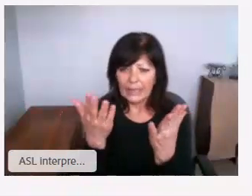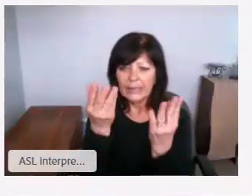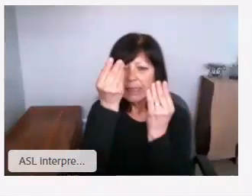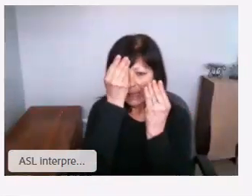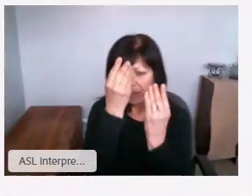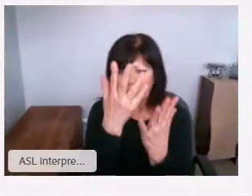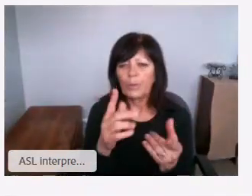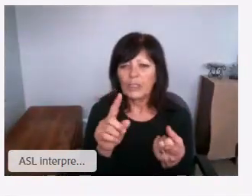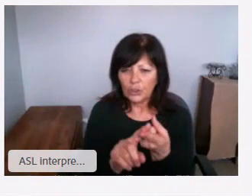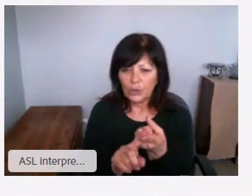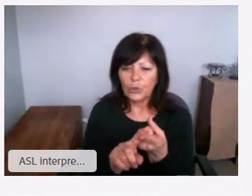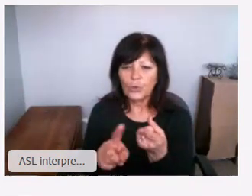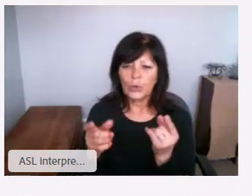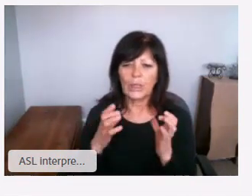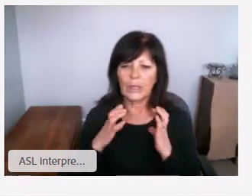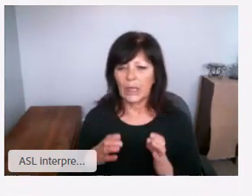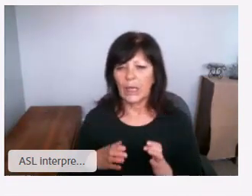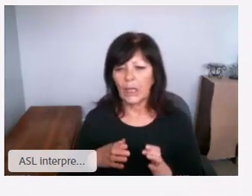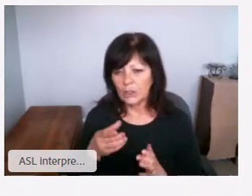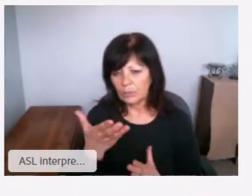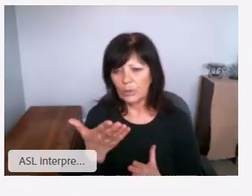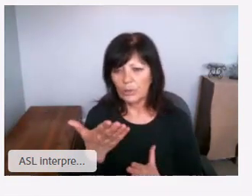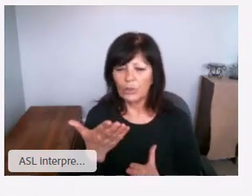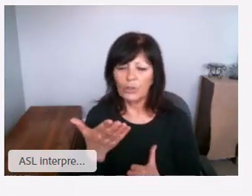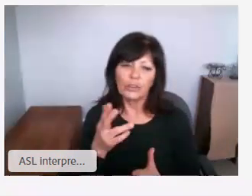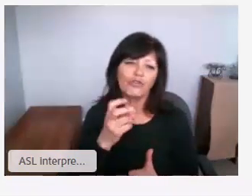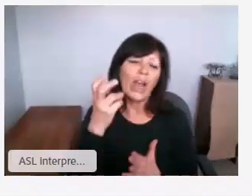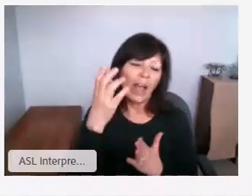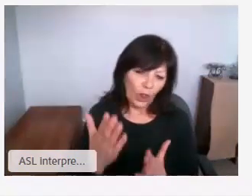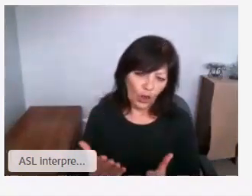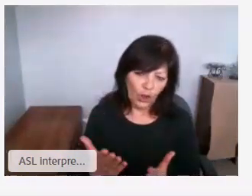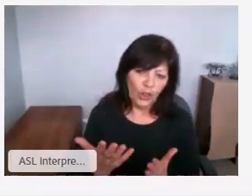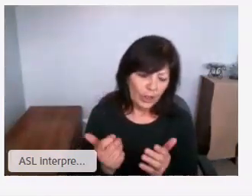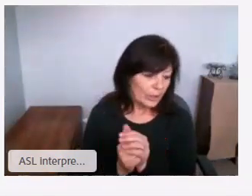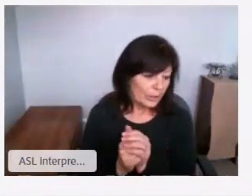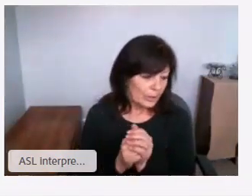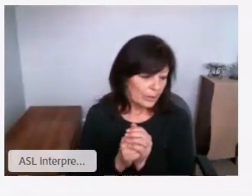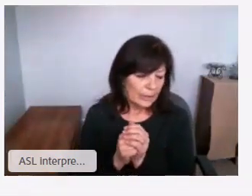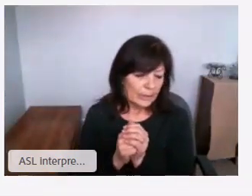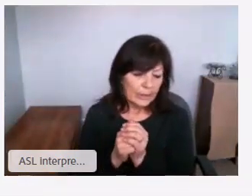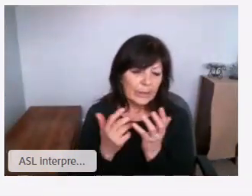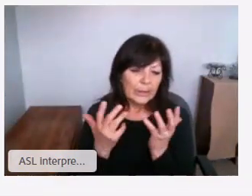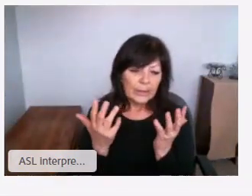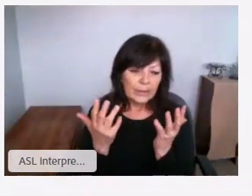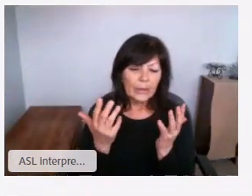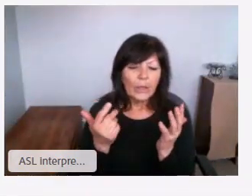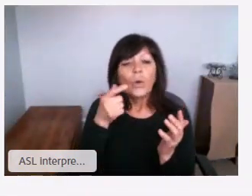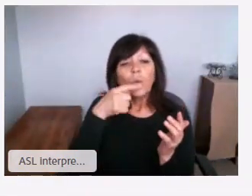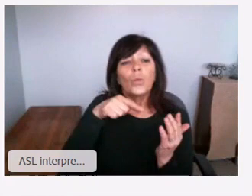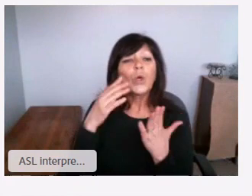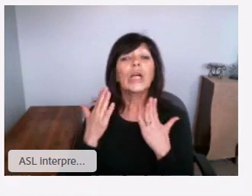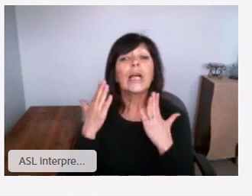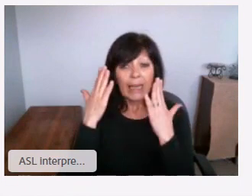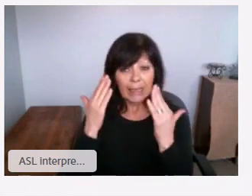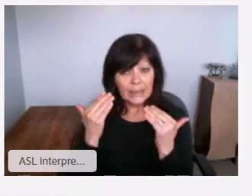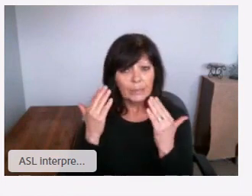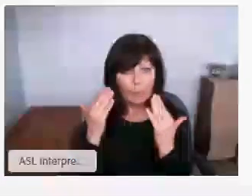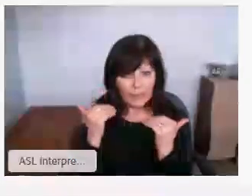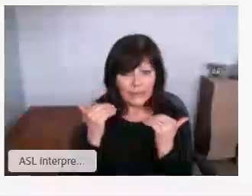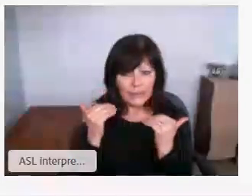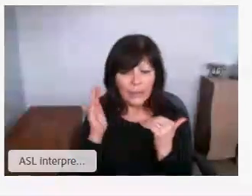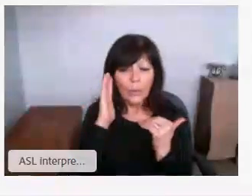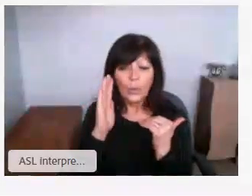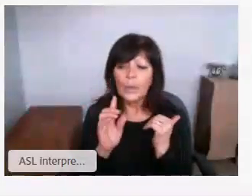to the customer, to the traveler as well, who calls them up. So we're expecting that there's going